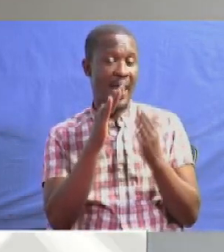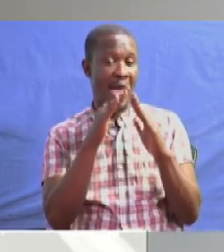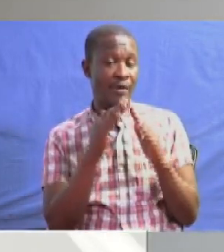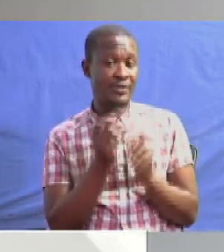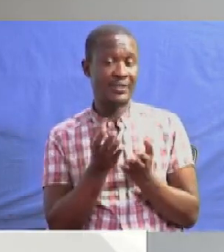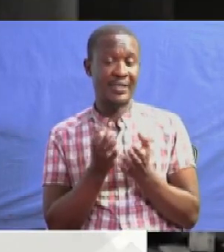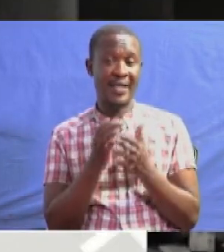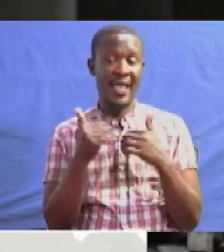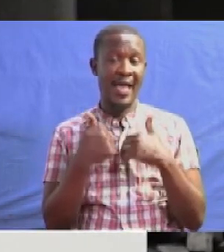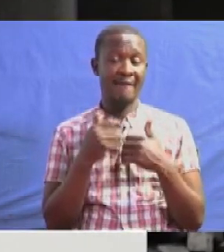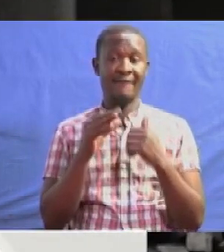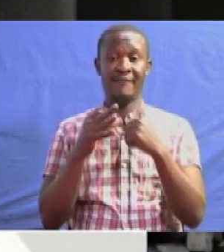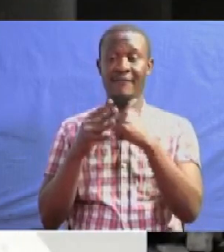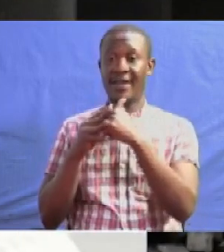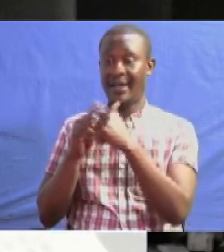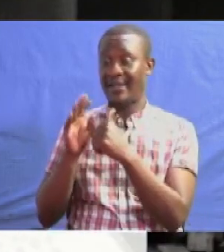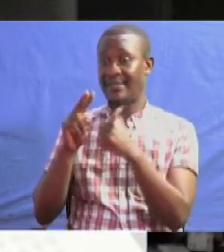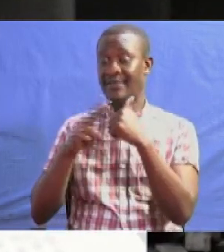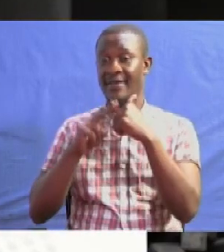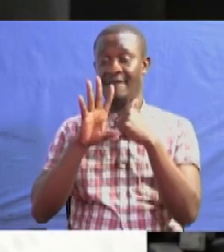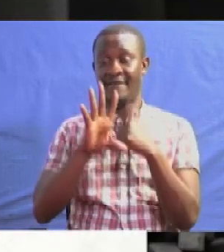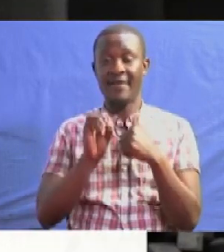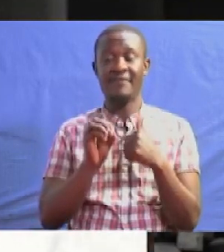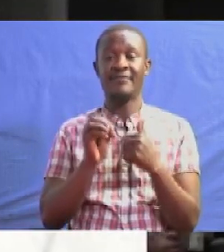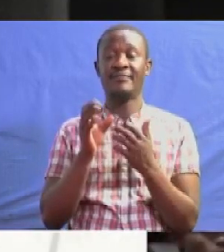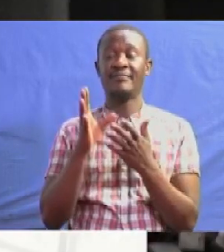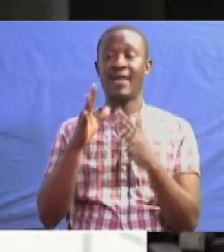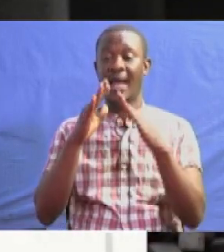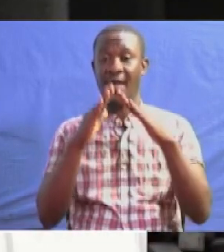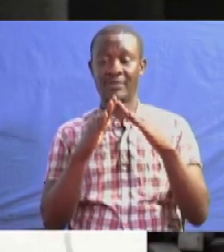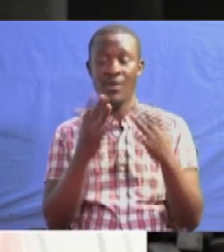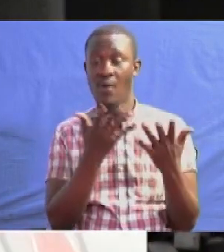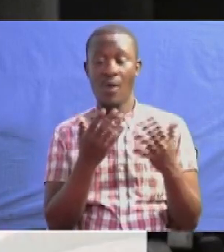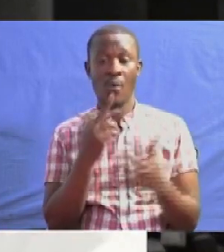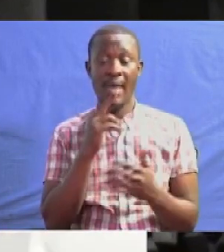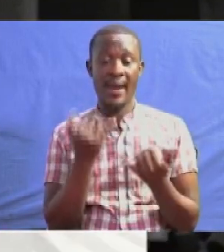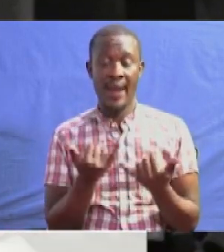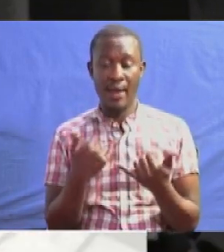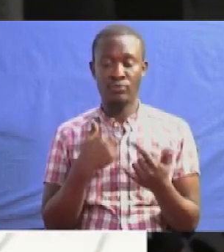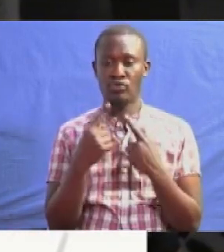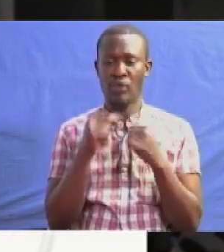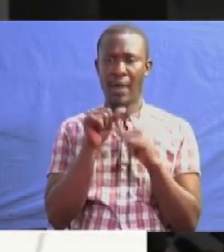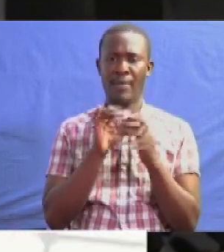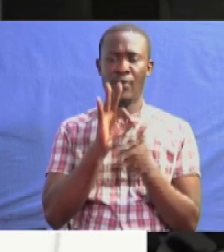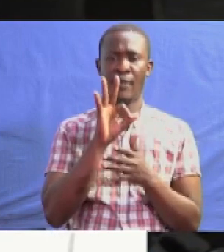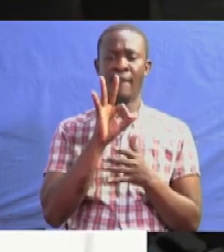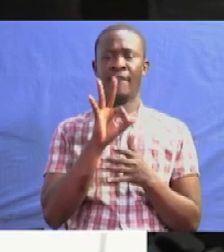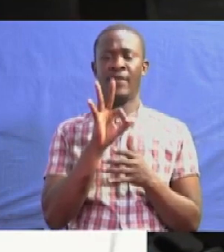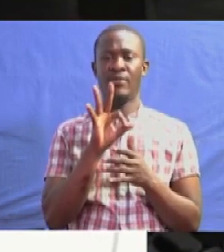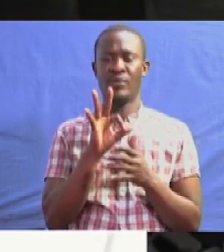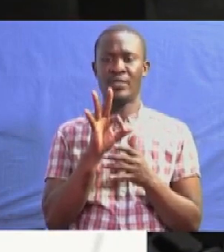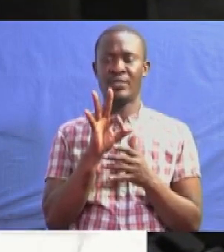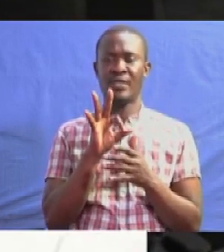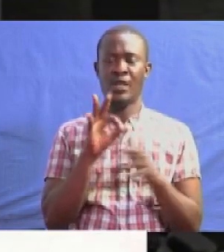having 975 units. So far, where we are, block number three, which is three